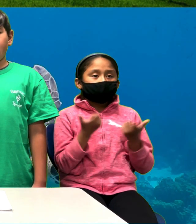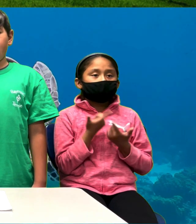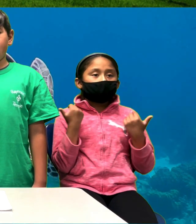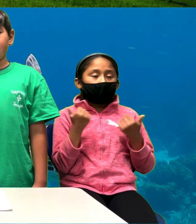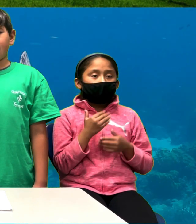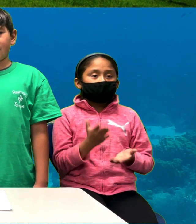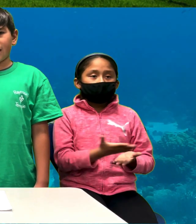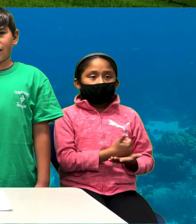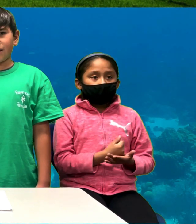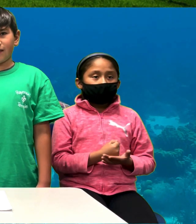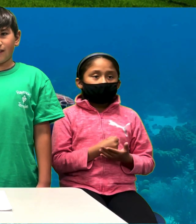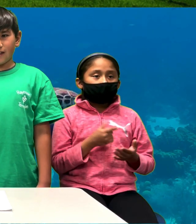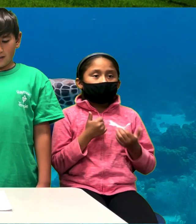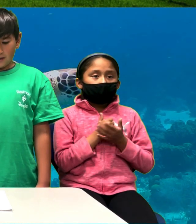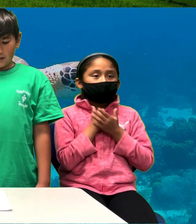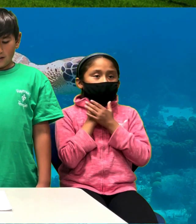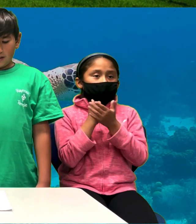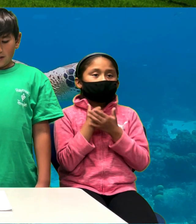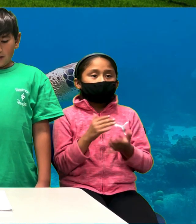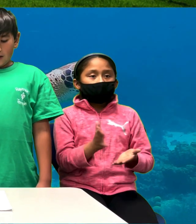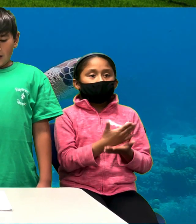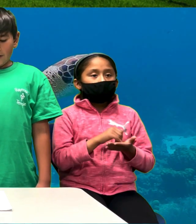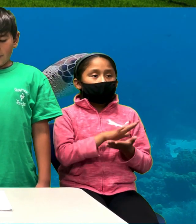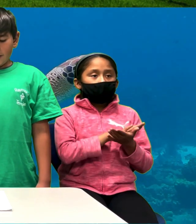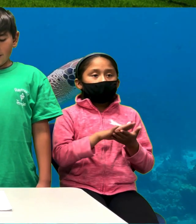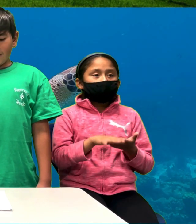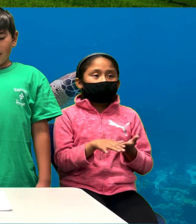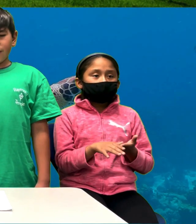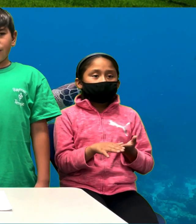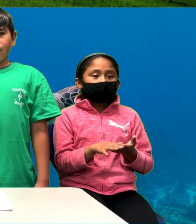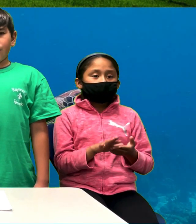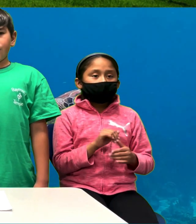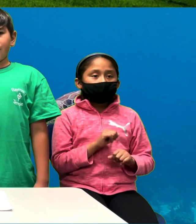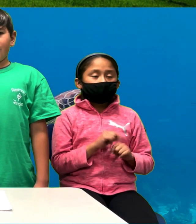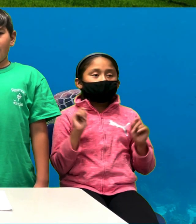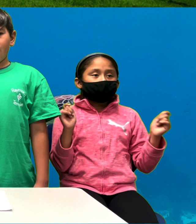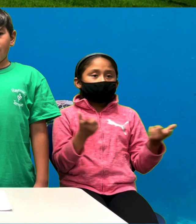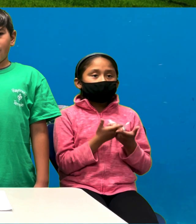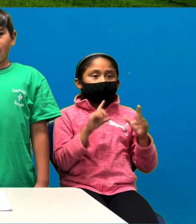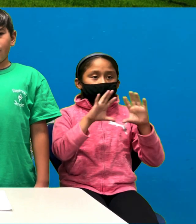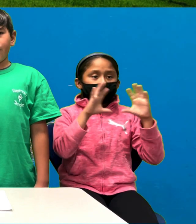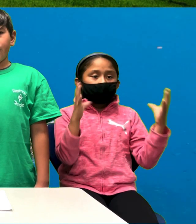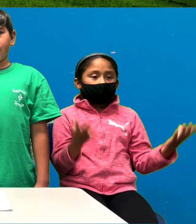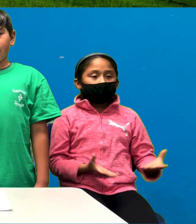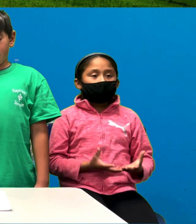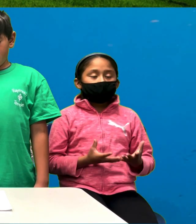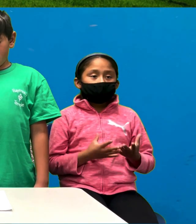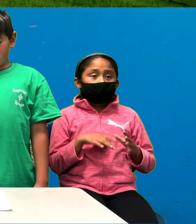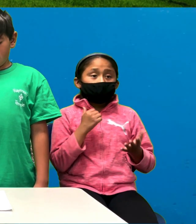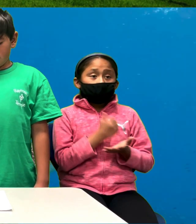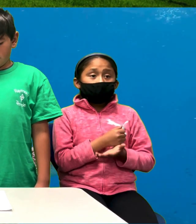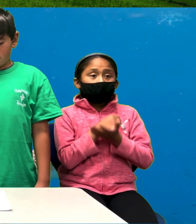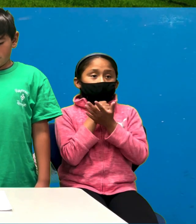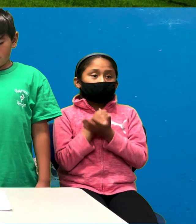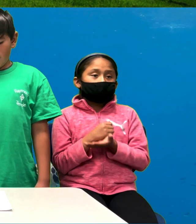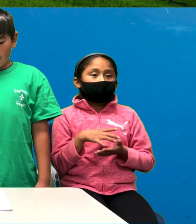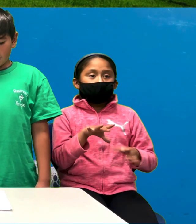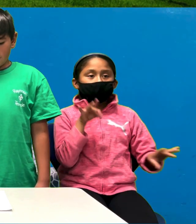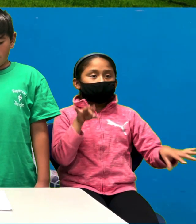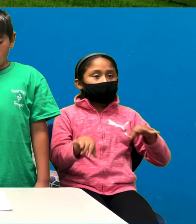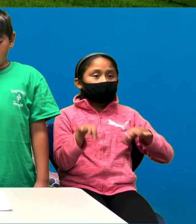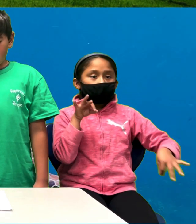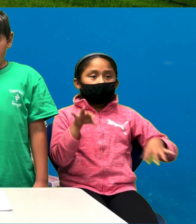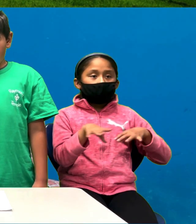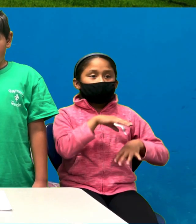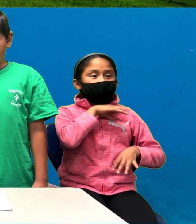help Earth stay clean. Everybody around the world can help pick up trash